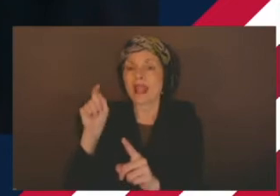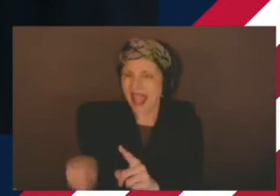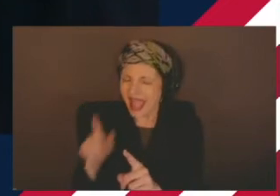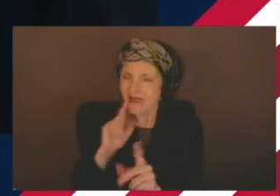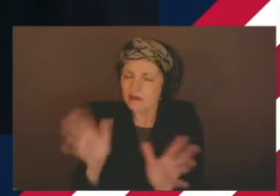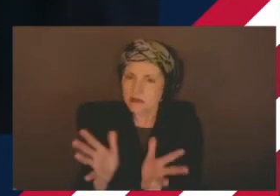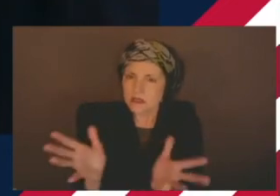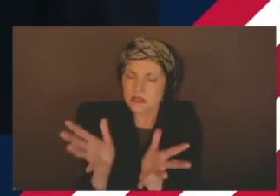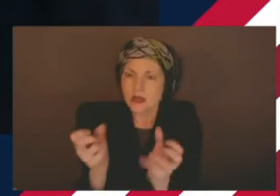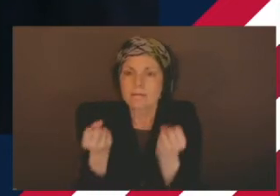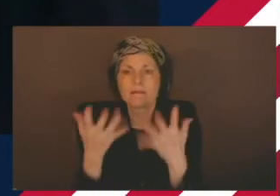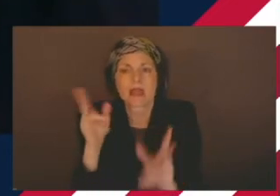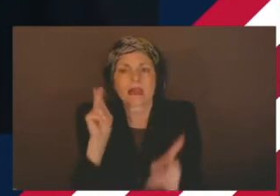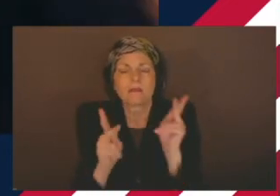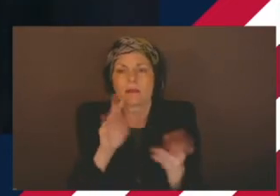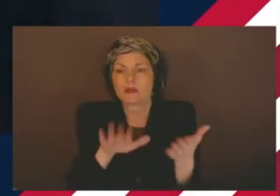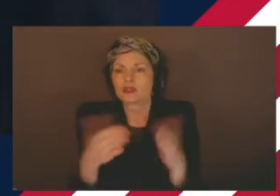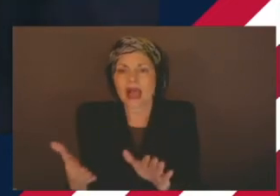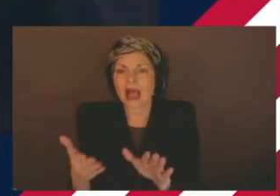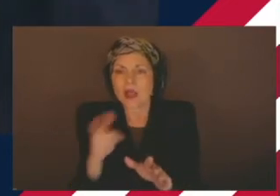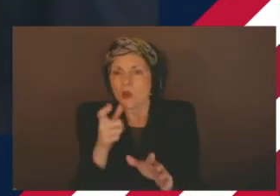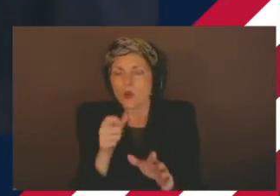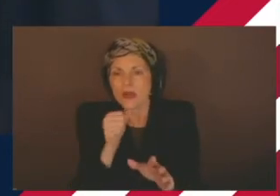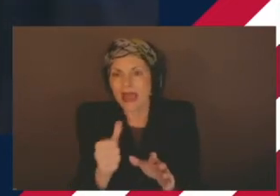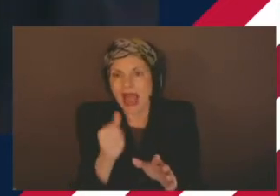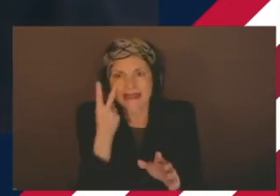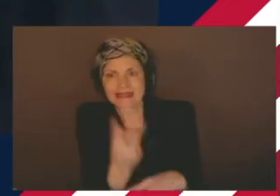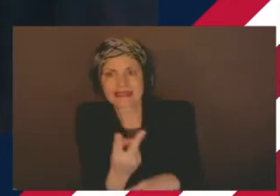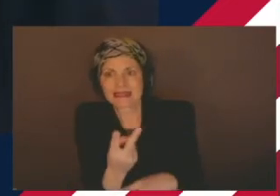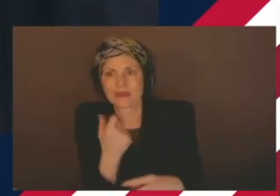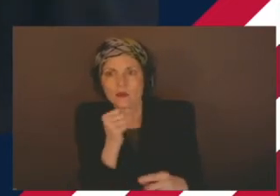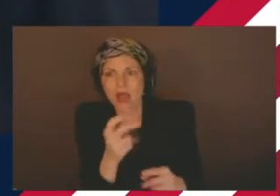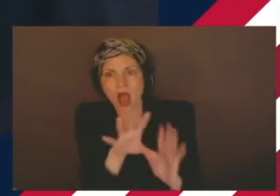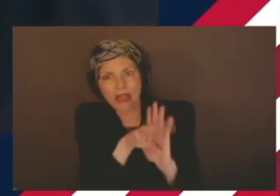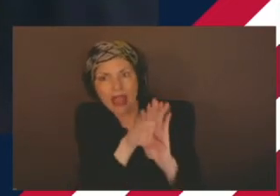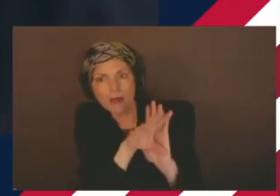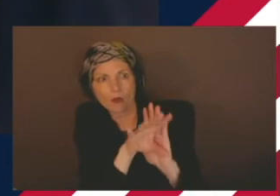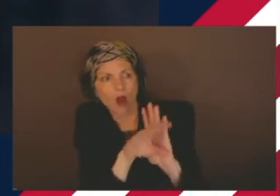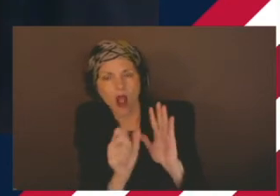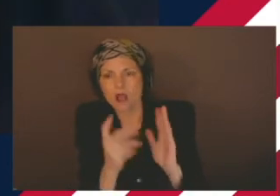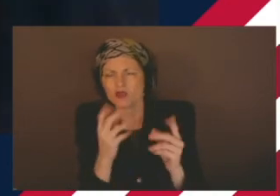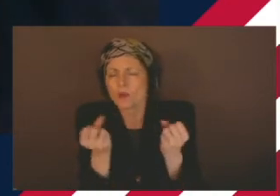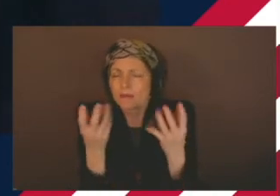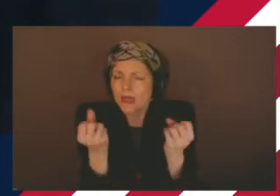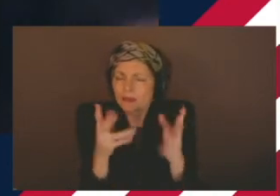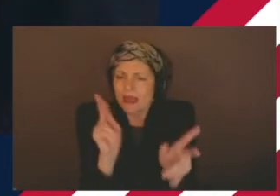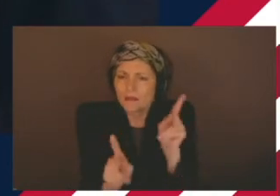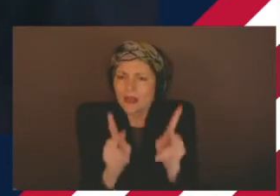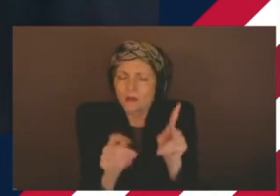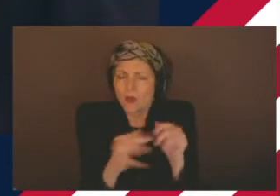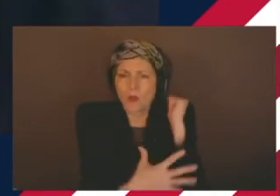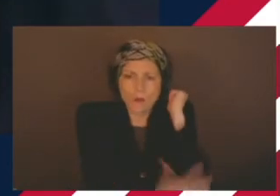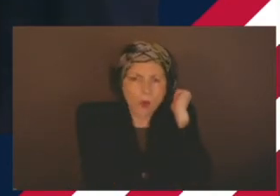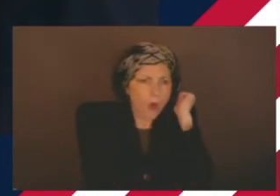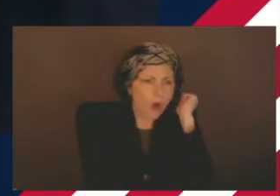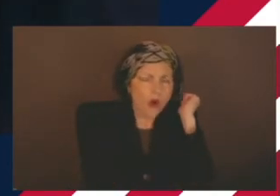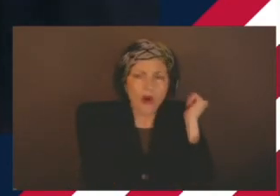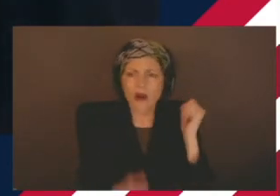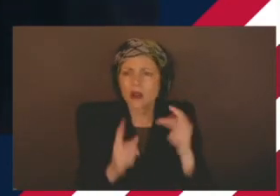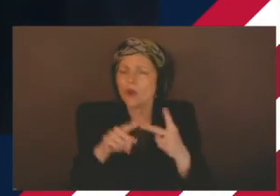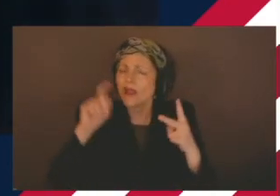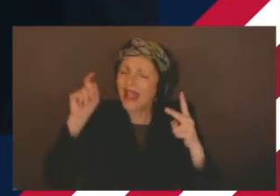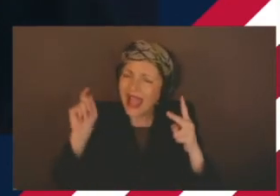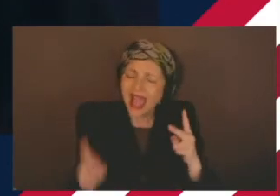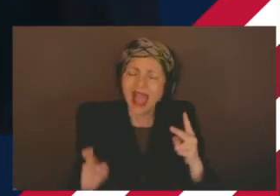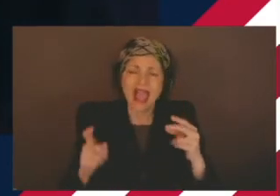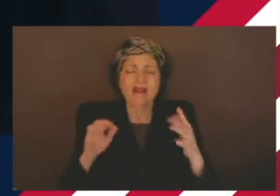being on the camera from not having health care. We have to be moved by the hundreds of people that die from poverty and low wealth. We have to be moved by the thousands of